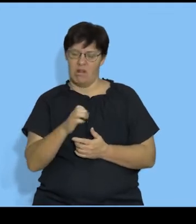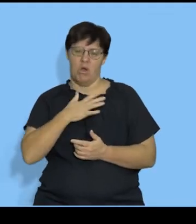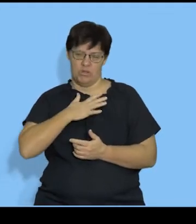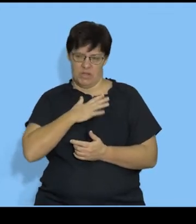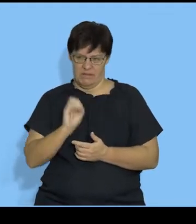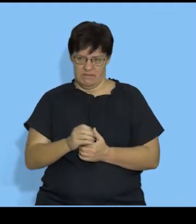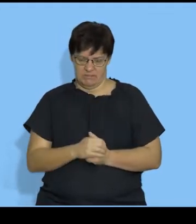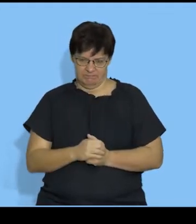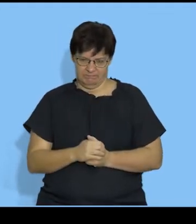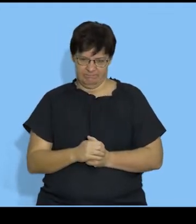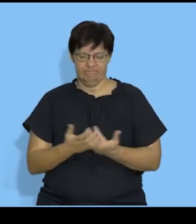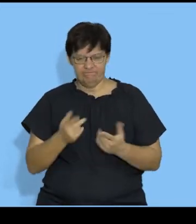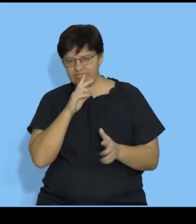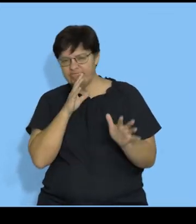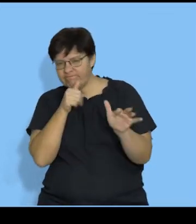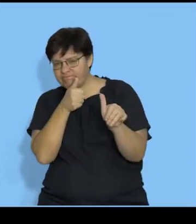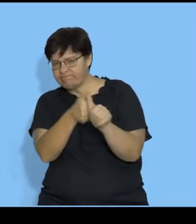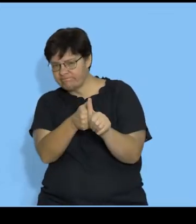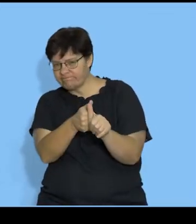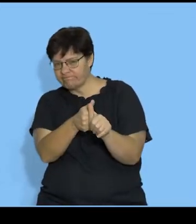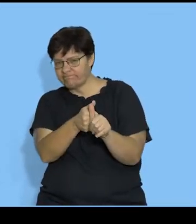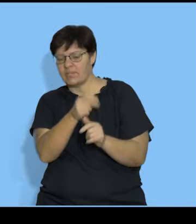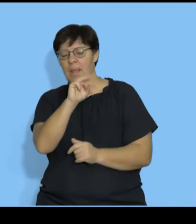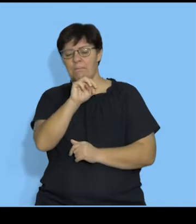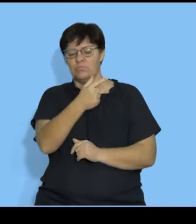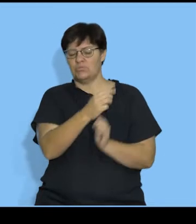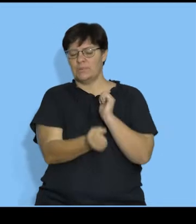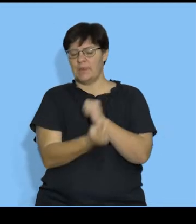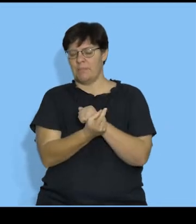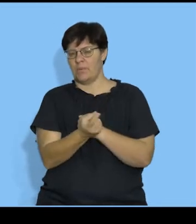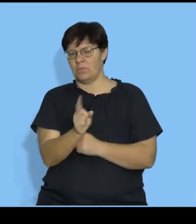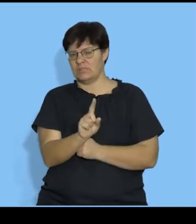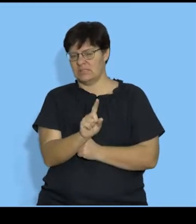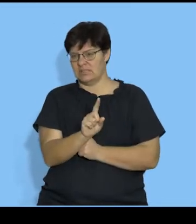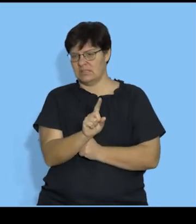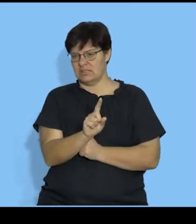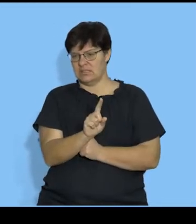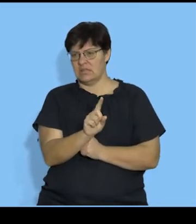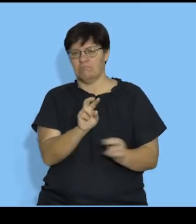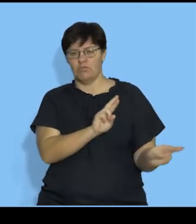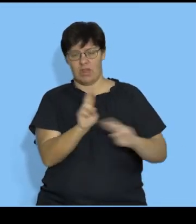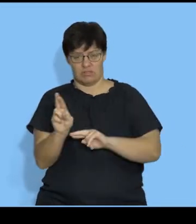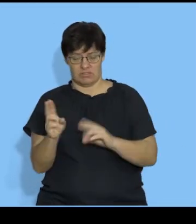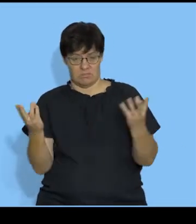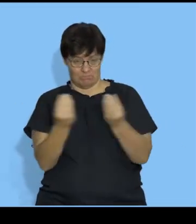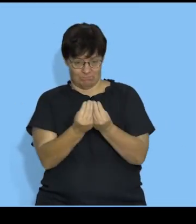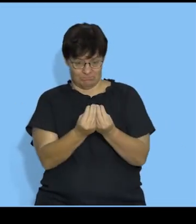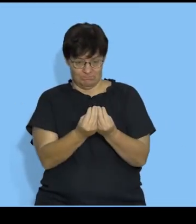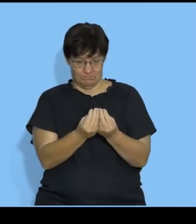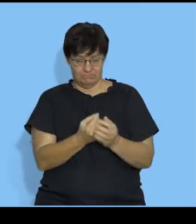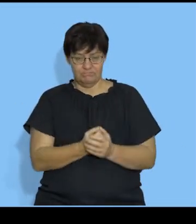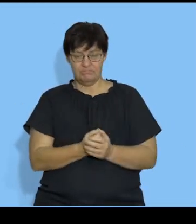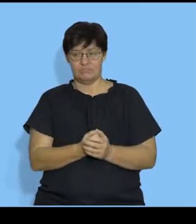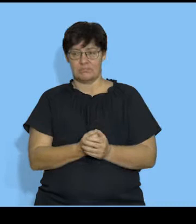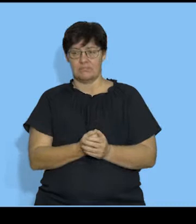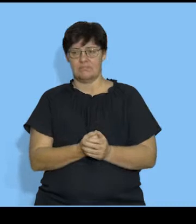So if we're going to keep track of what happens to magnesium in this reaction, between magnesium and